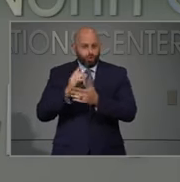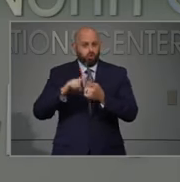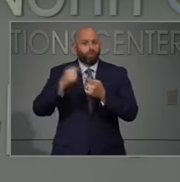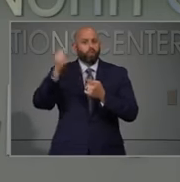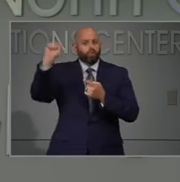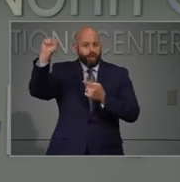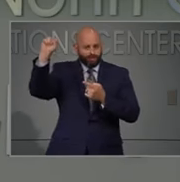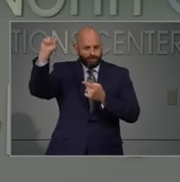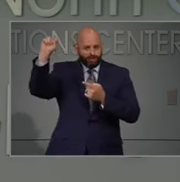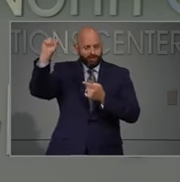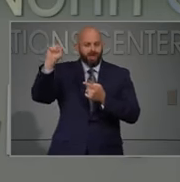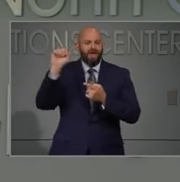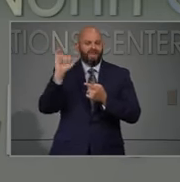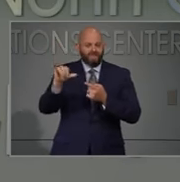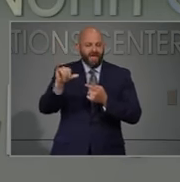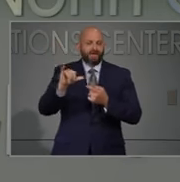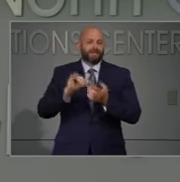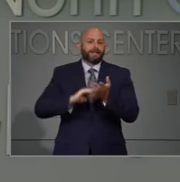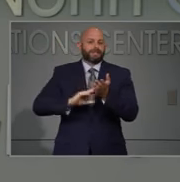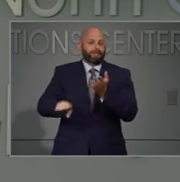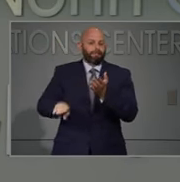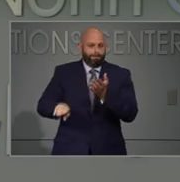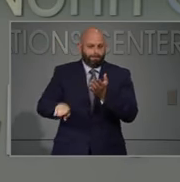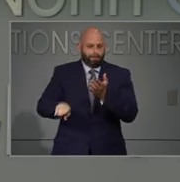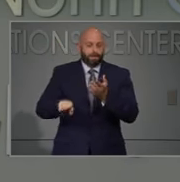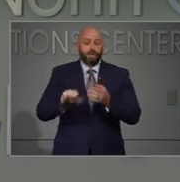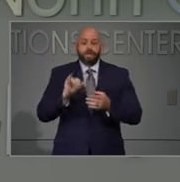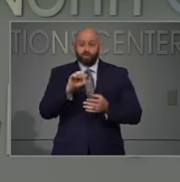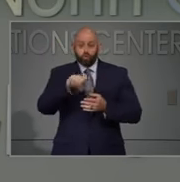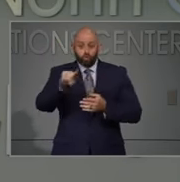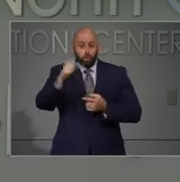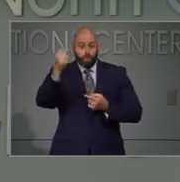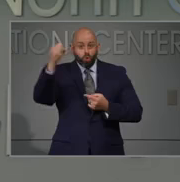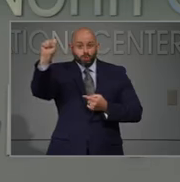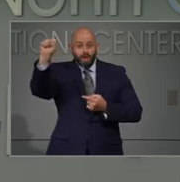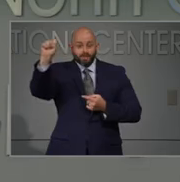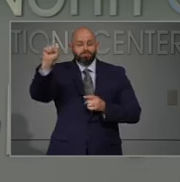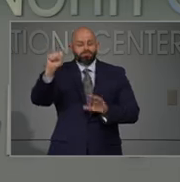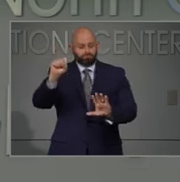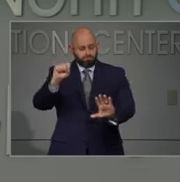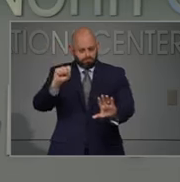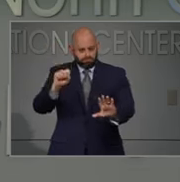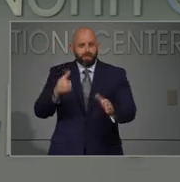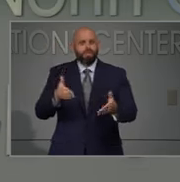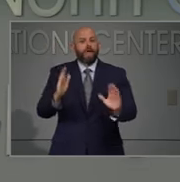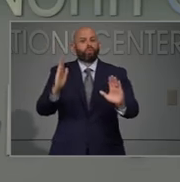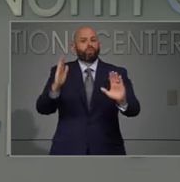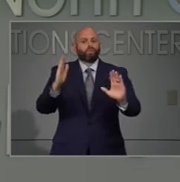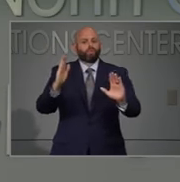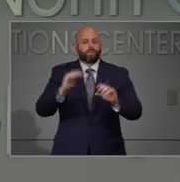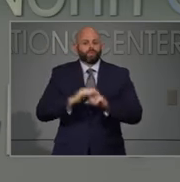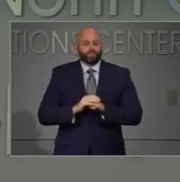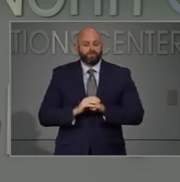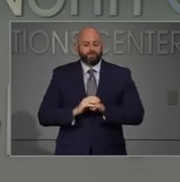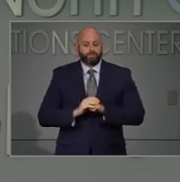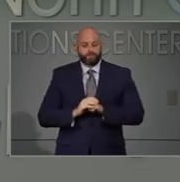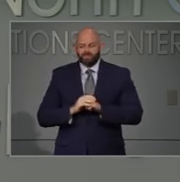executive order on mass gatherings. Those protests occurred